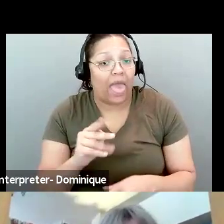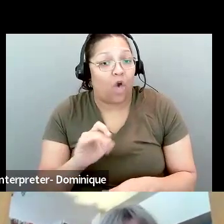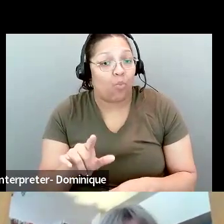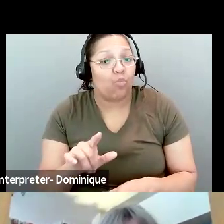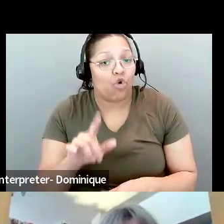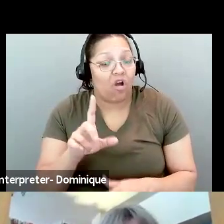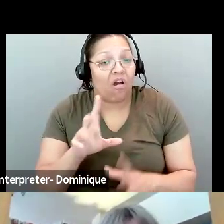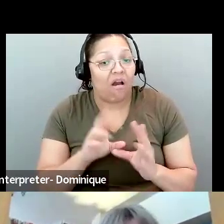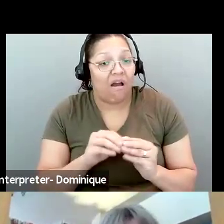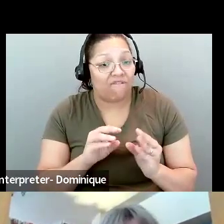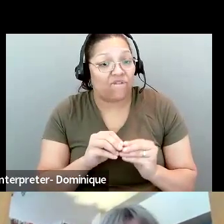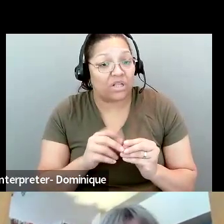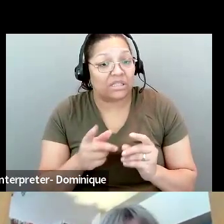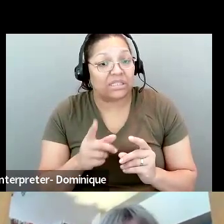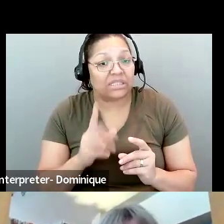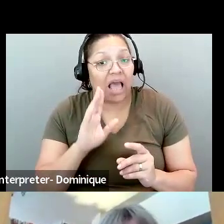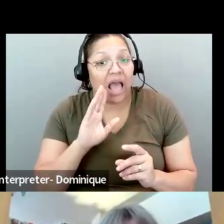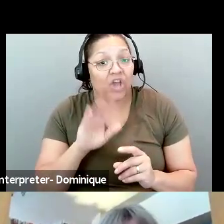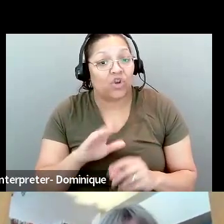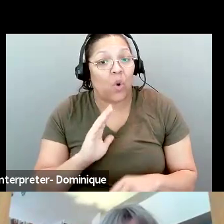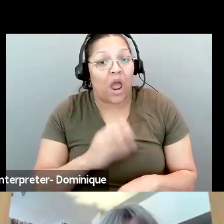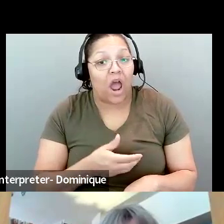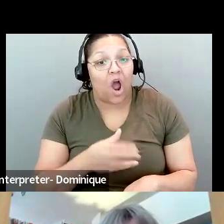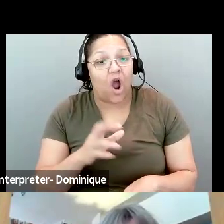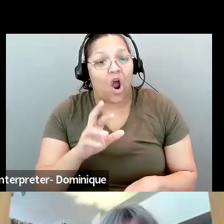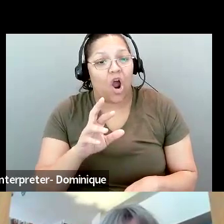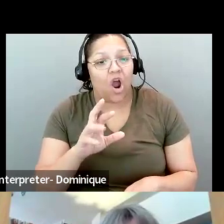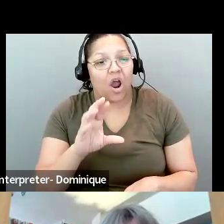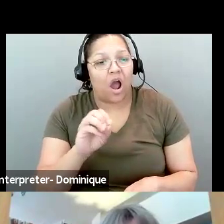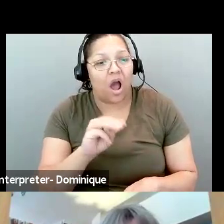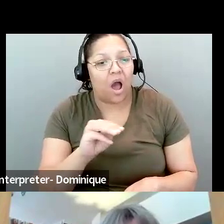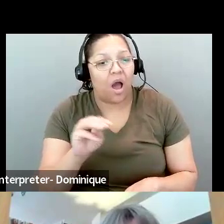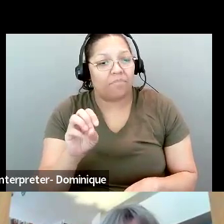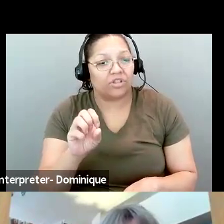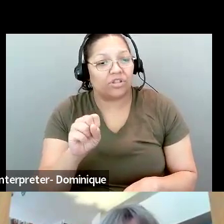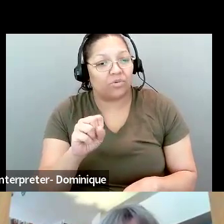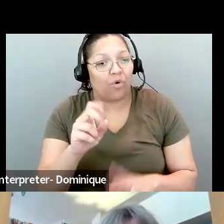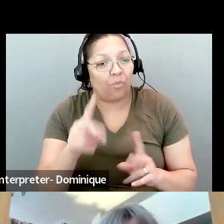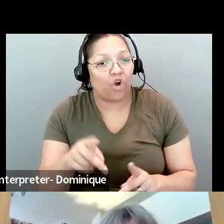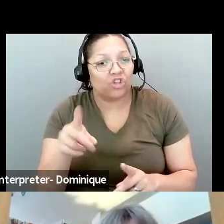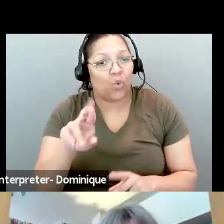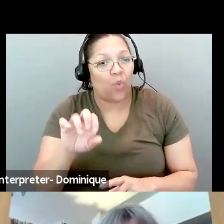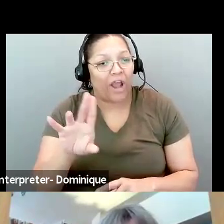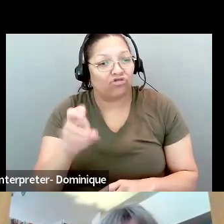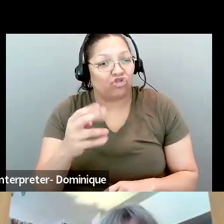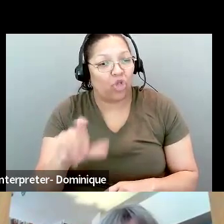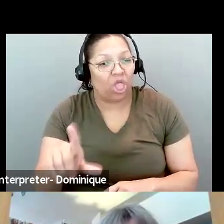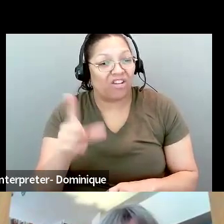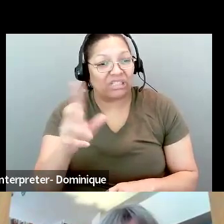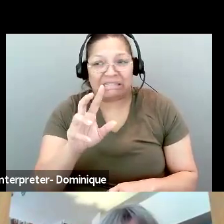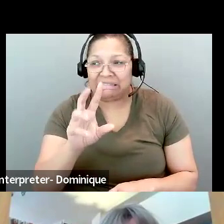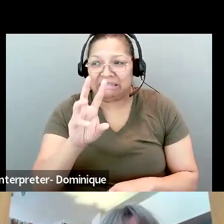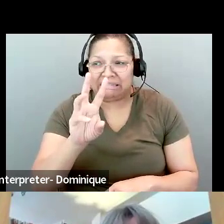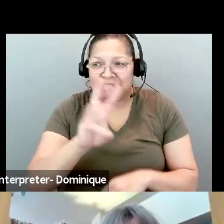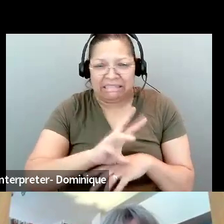In South Carolina, our own Rachel, our comms person, is, on day 6 or 7 without